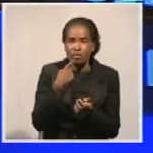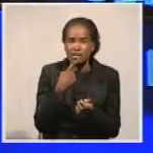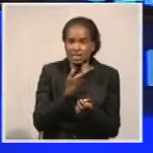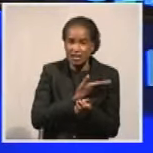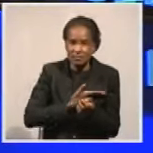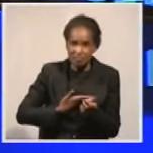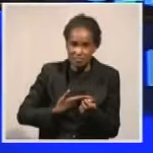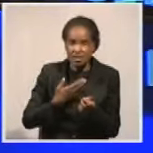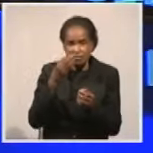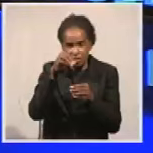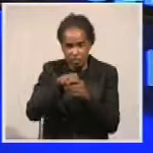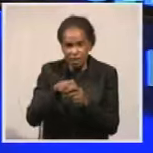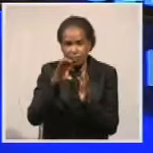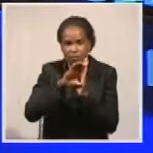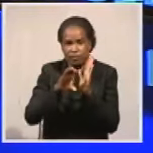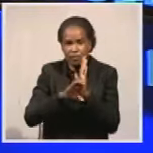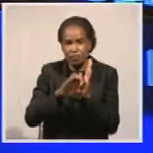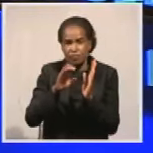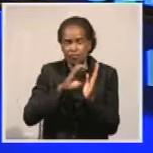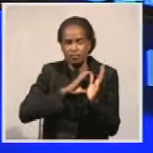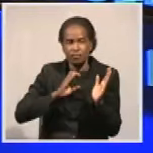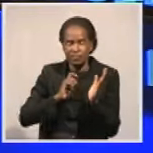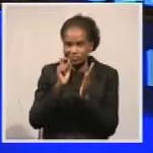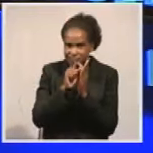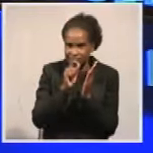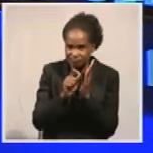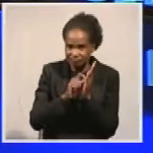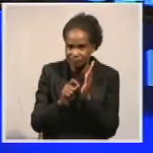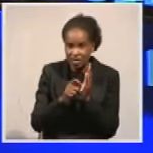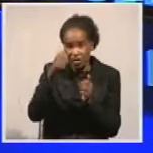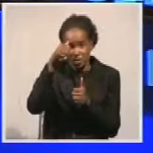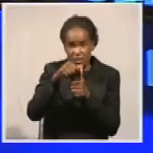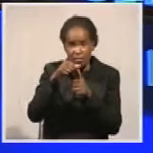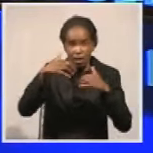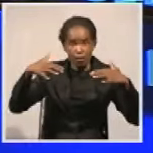women in this, in SWAPO played a crucial role